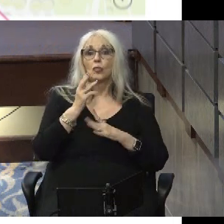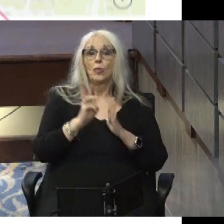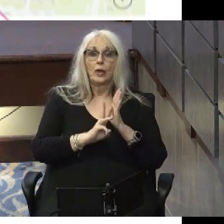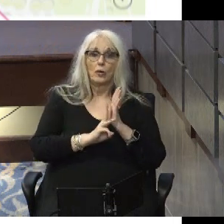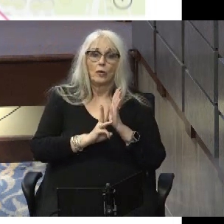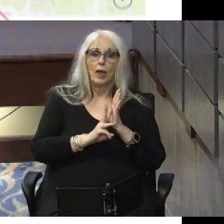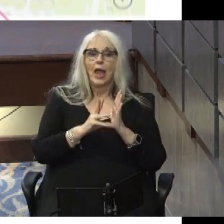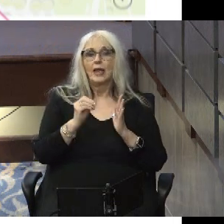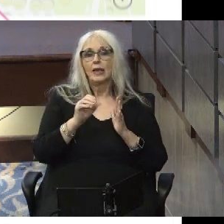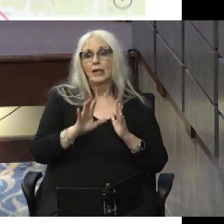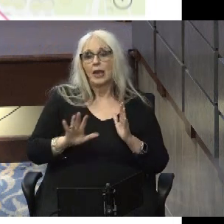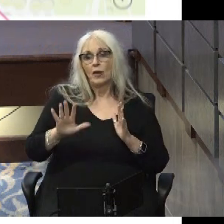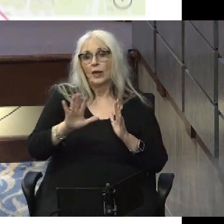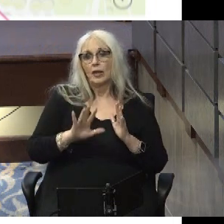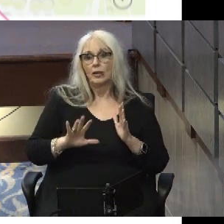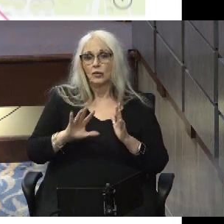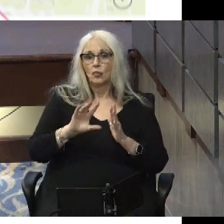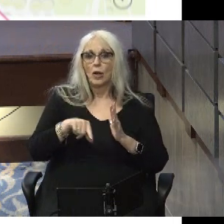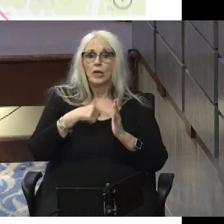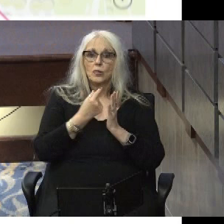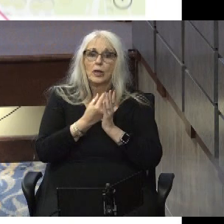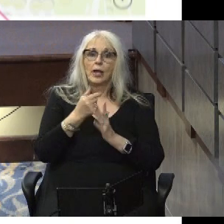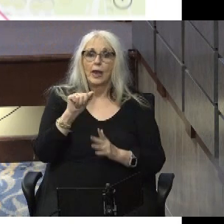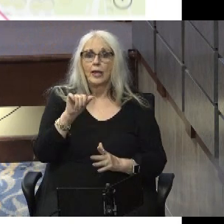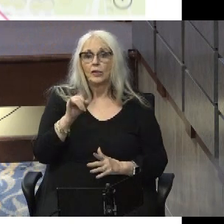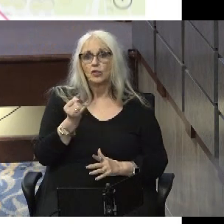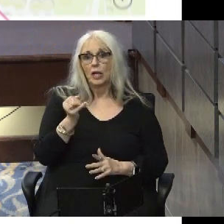So a graduate of A.J. Moore High School, I believe.